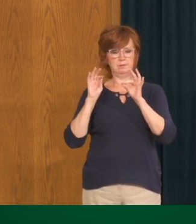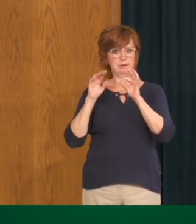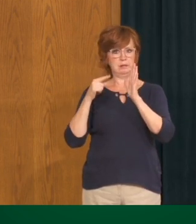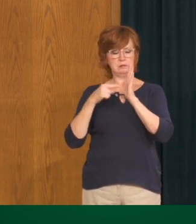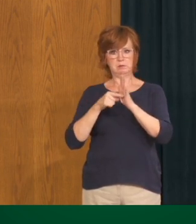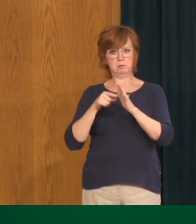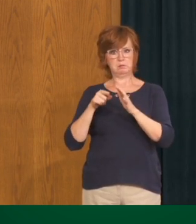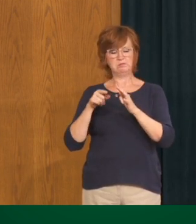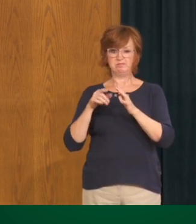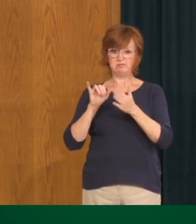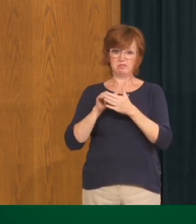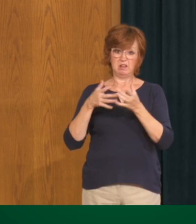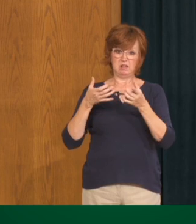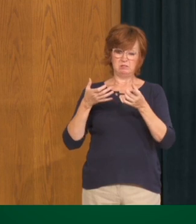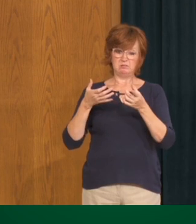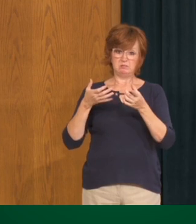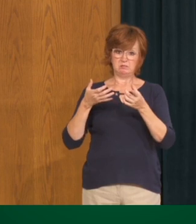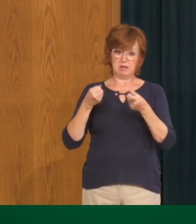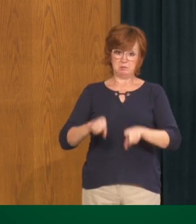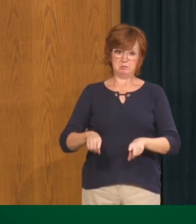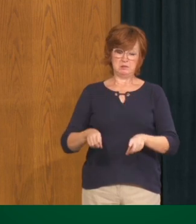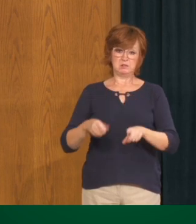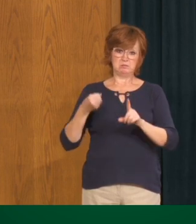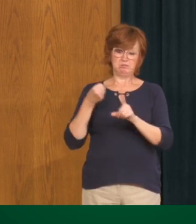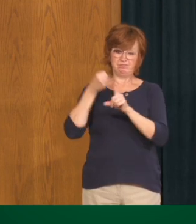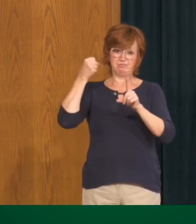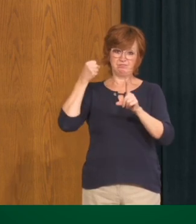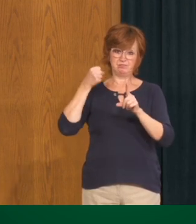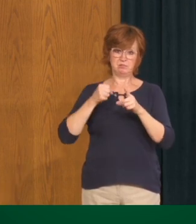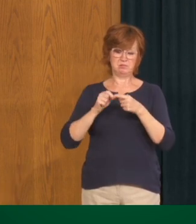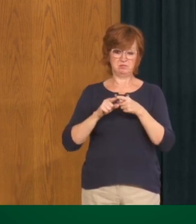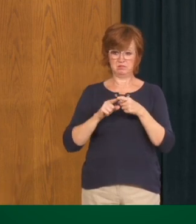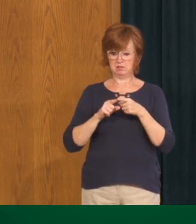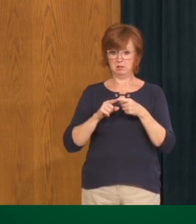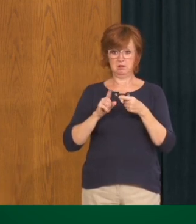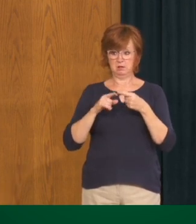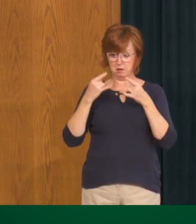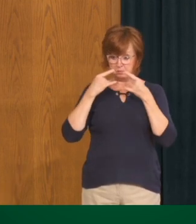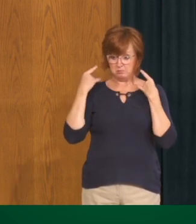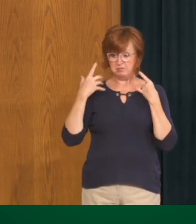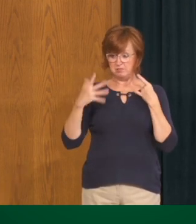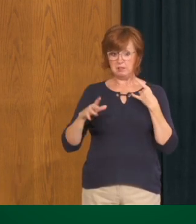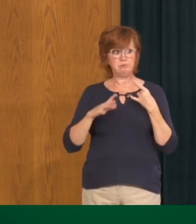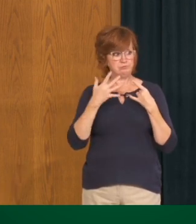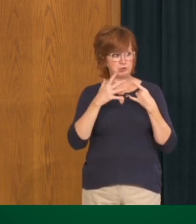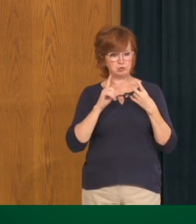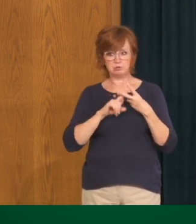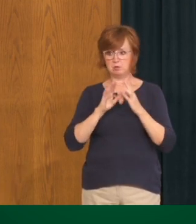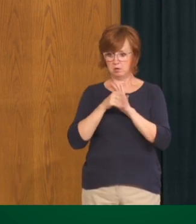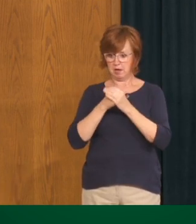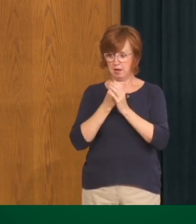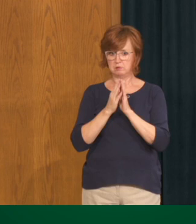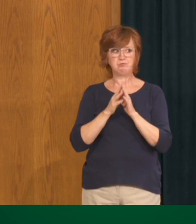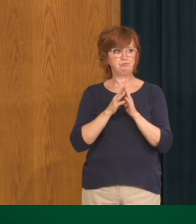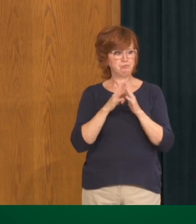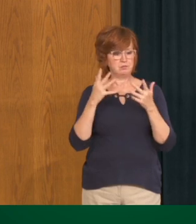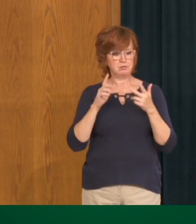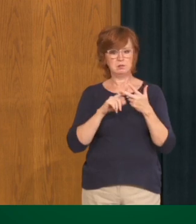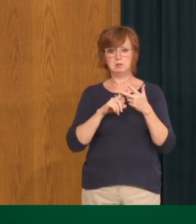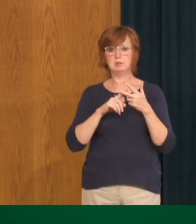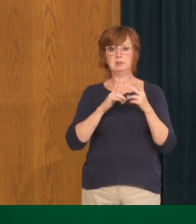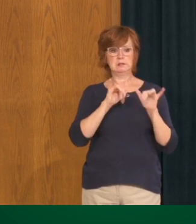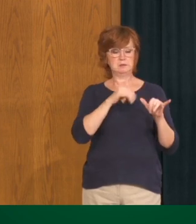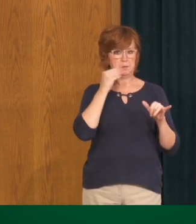if we're all taking basic precautions, mask use where required, hand washing, physical distancing, not going to work if you're